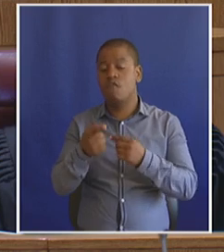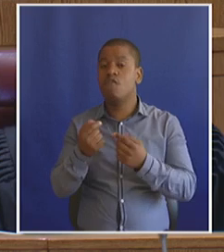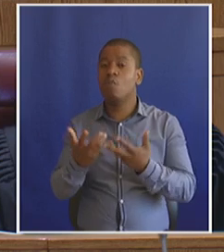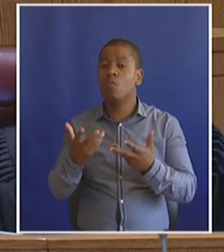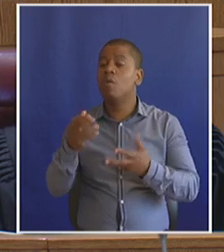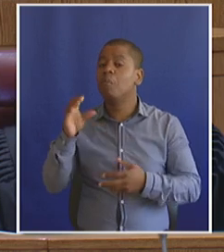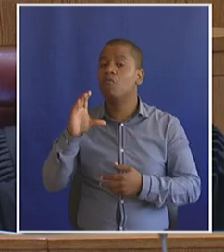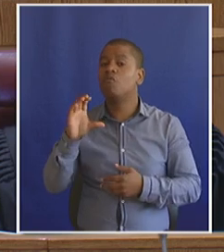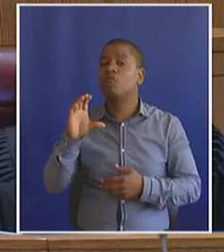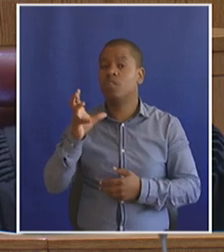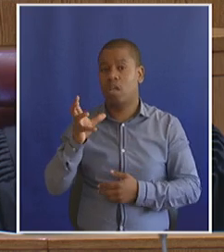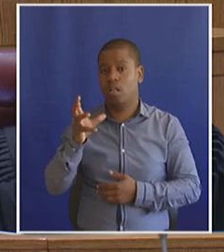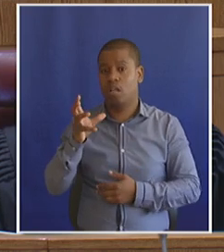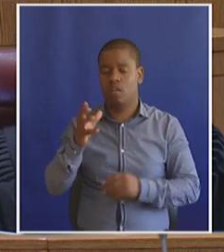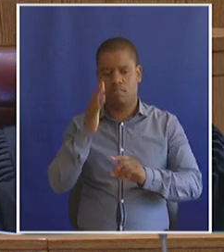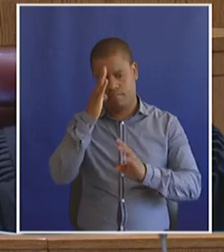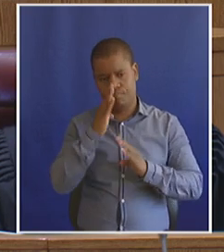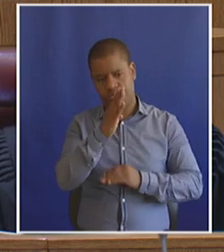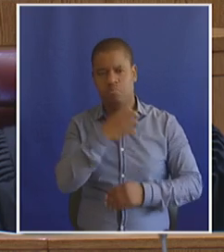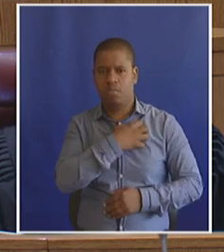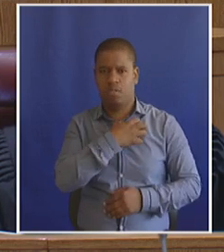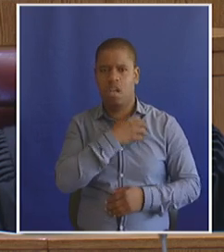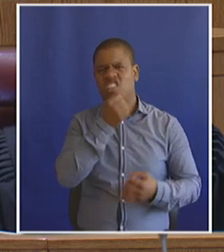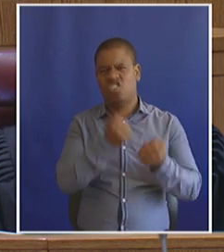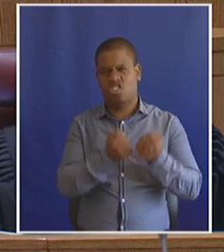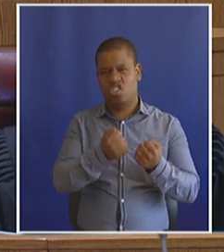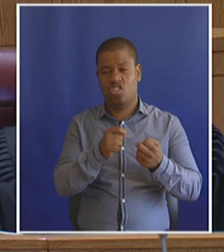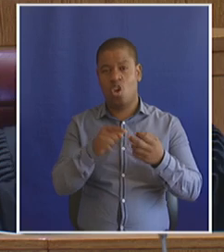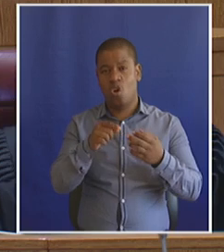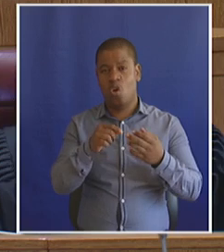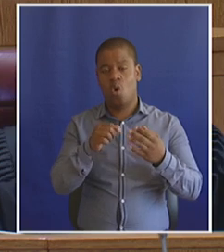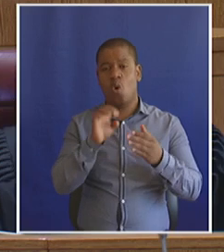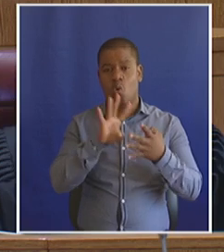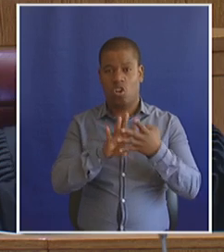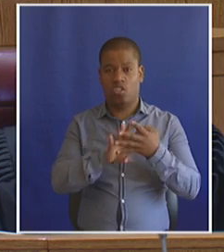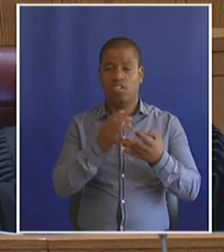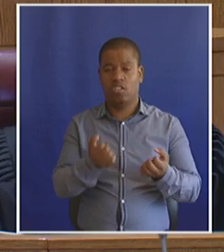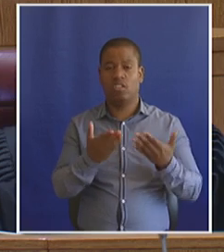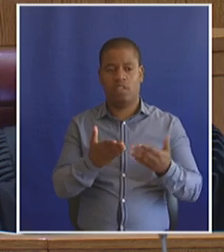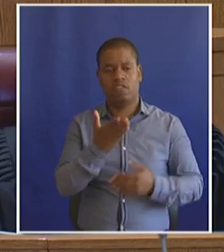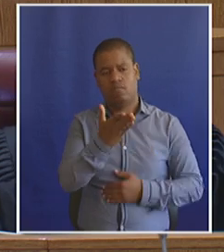to ask the Minister of Justice and Correctional Services. Over to you, Honorable Minister.